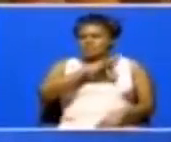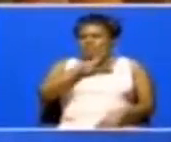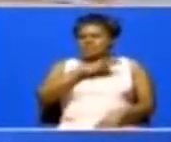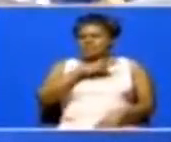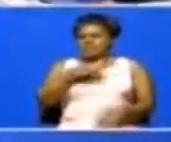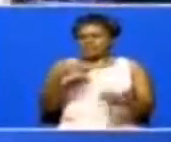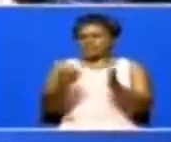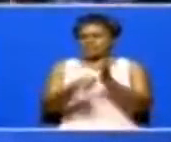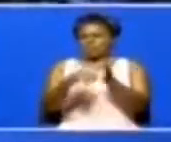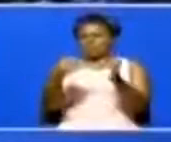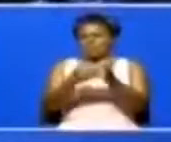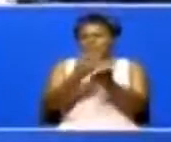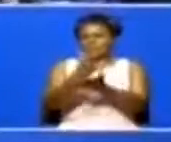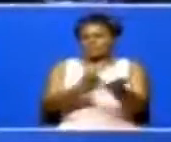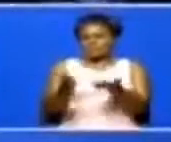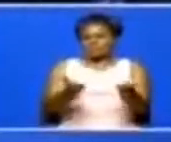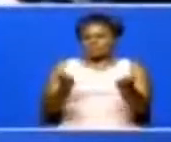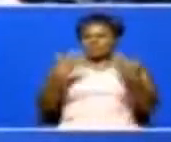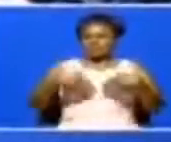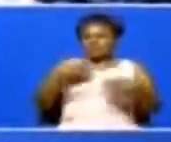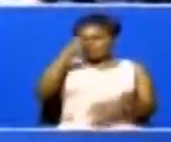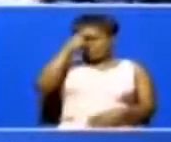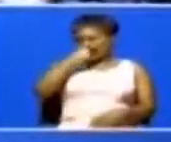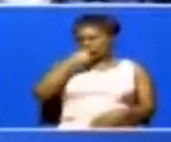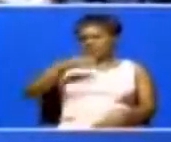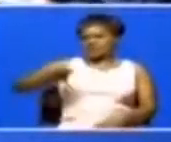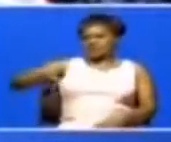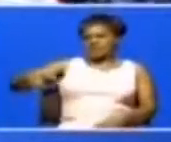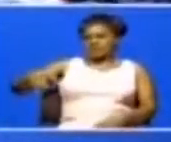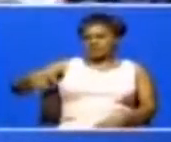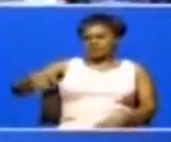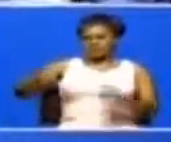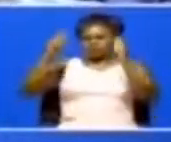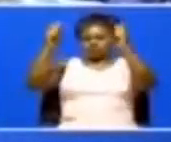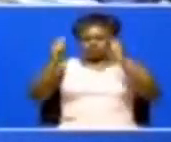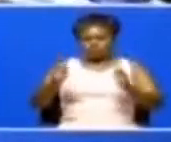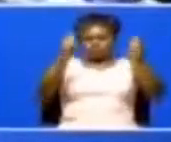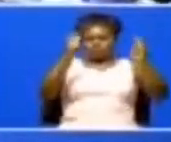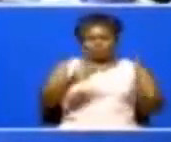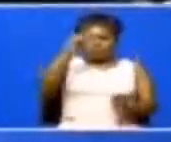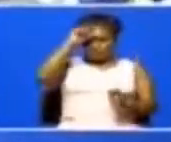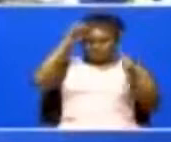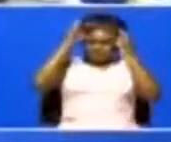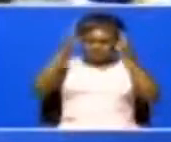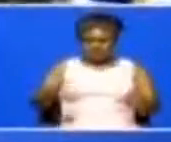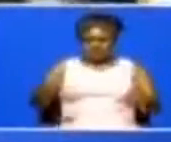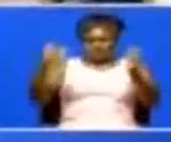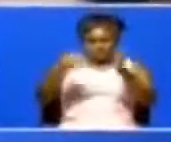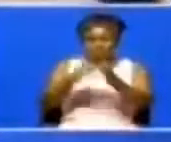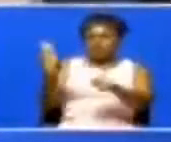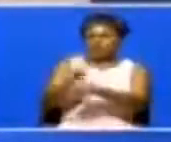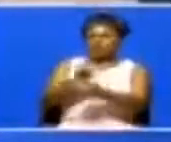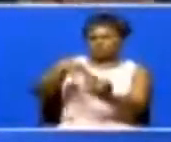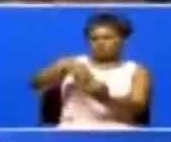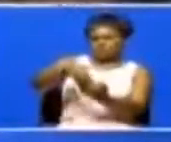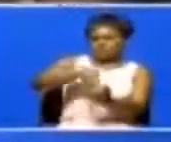ban. A section of traders from Thika town took to the streets protesting the government move to ban the use of plastic